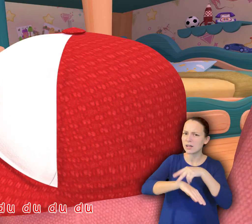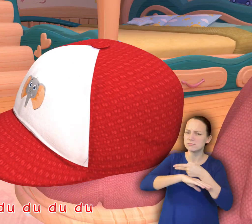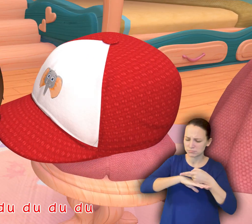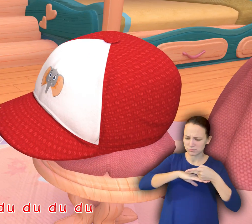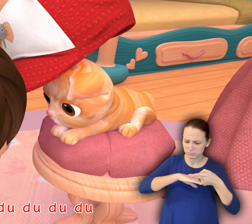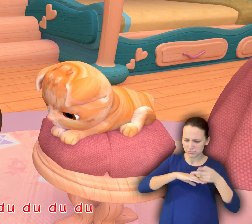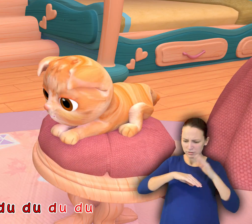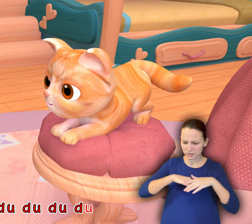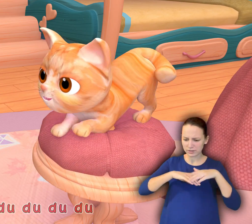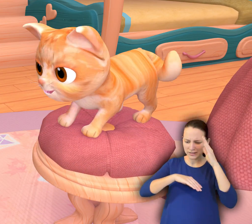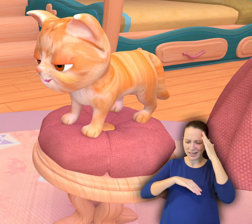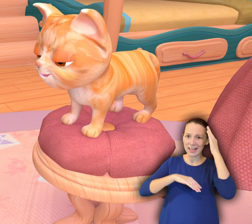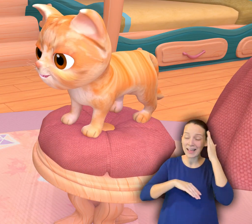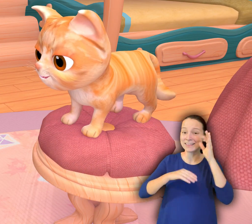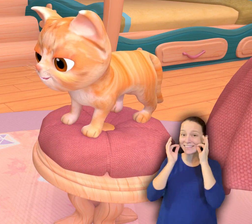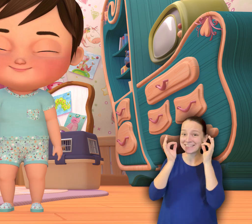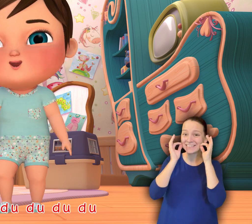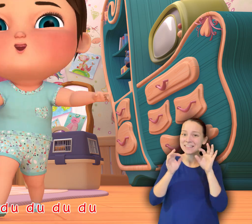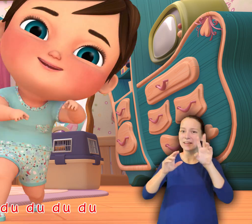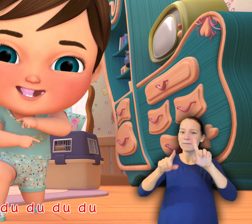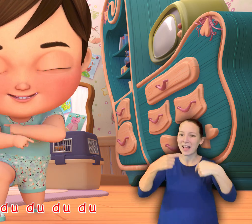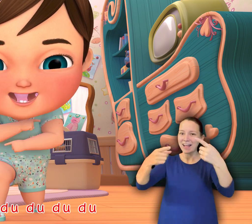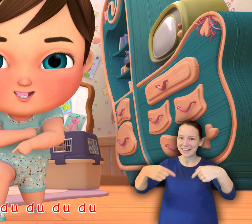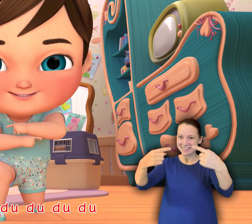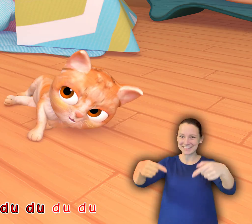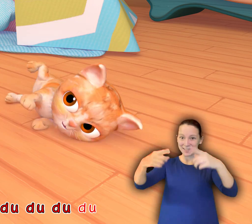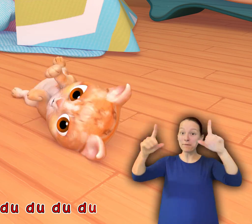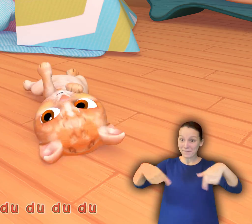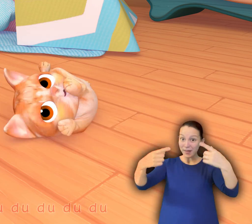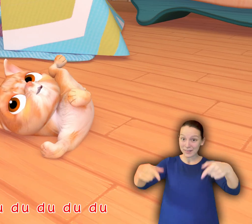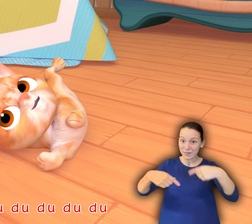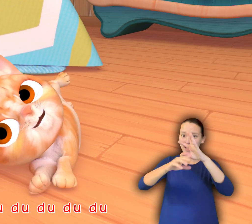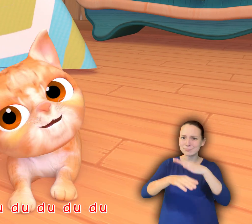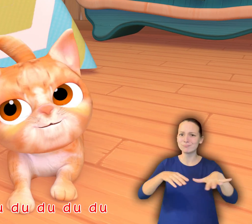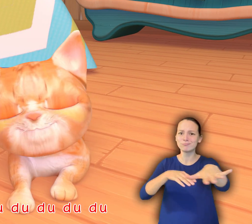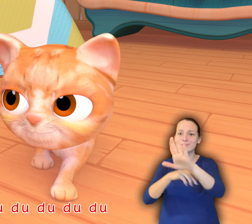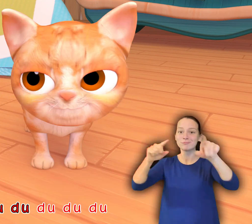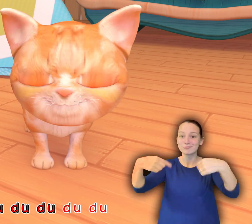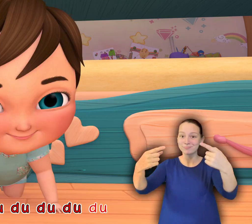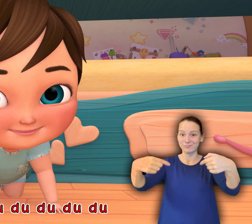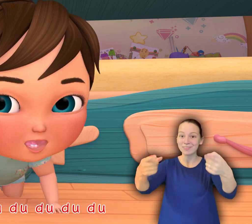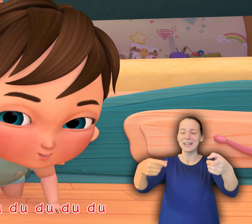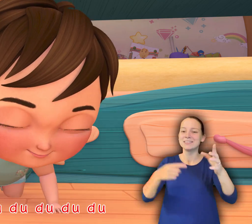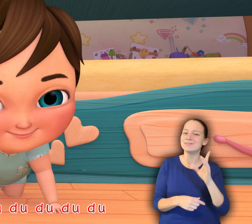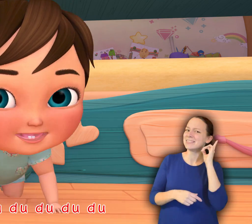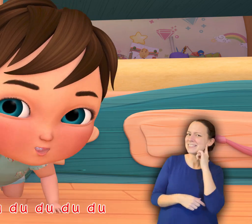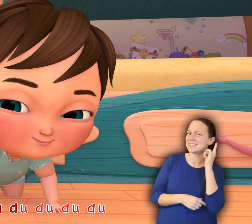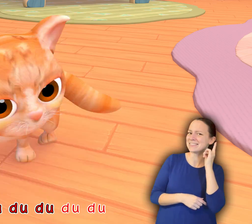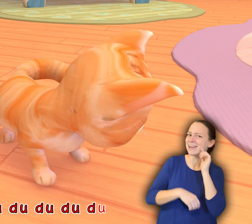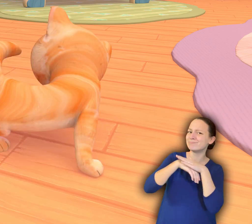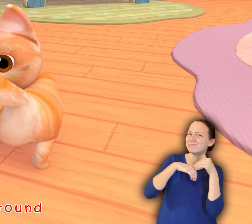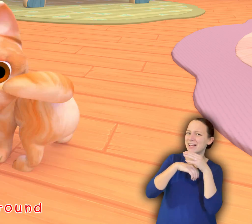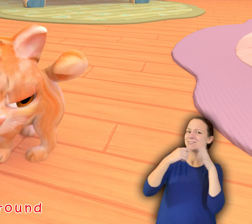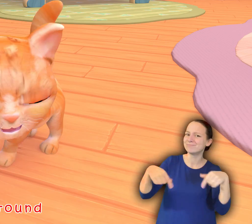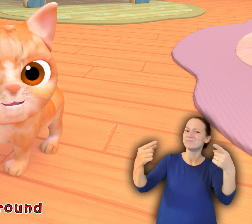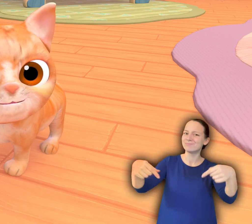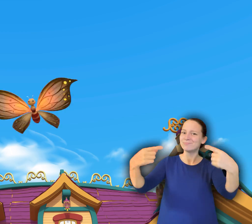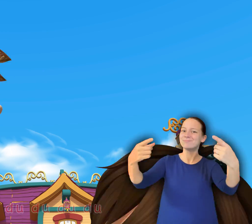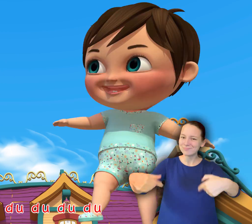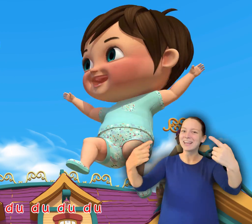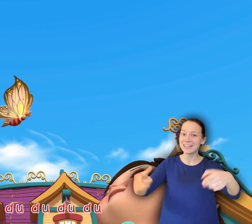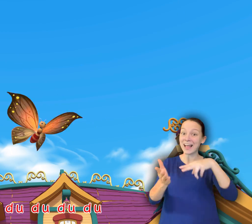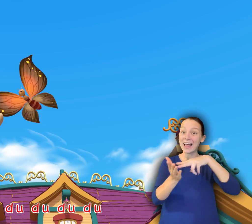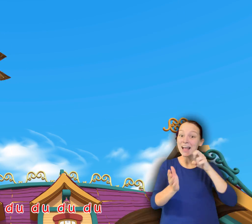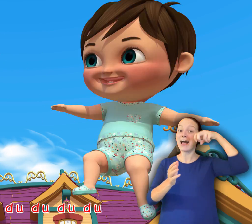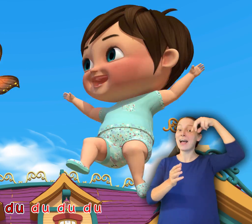black on the hat kitty cat roll around on the ground Hing sound